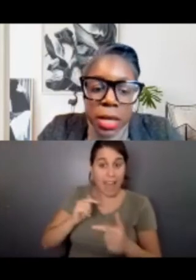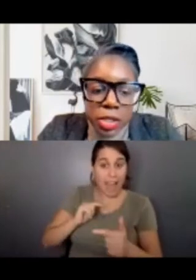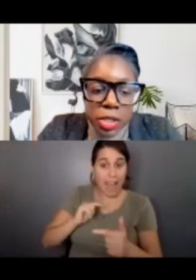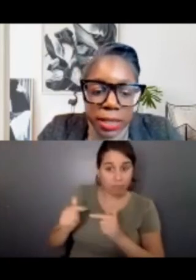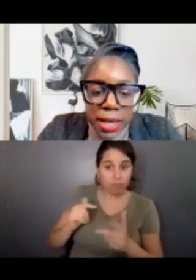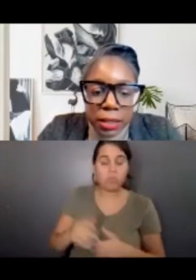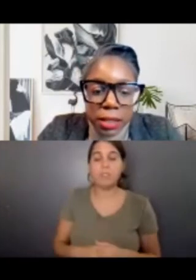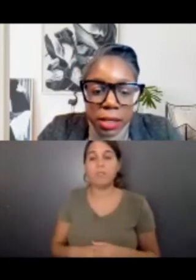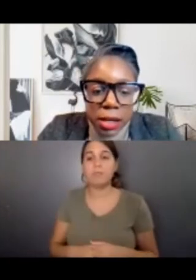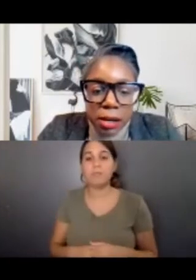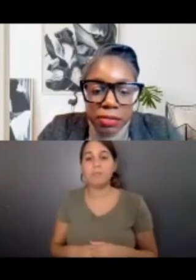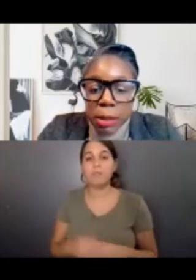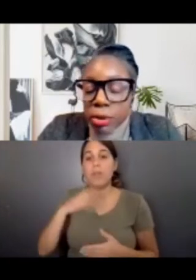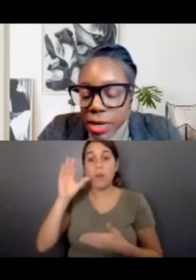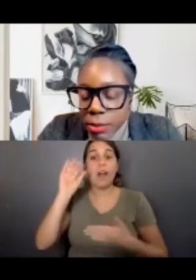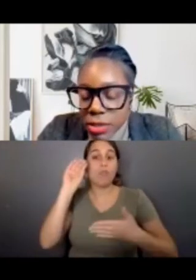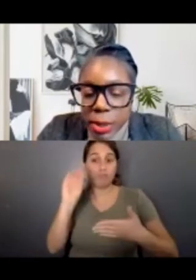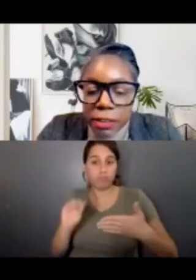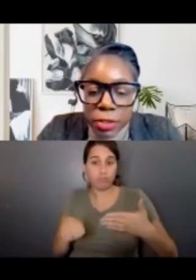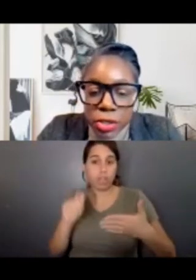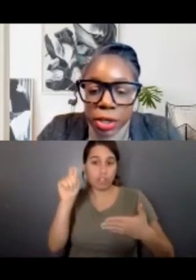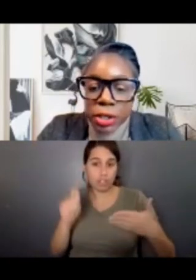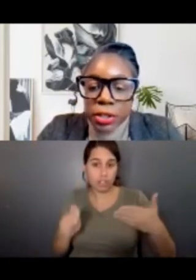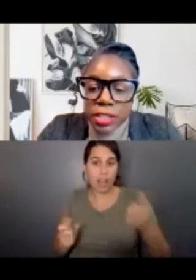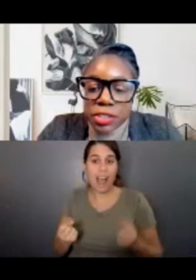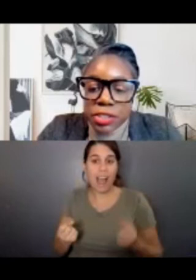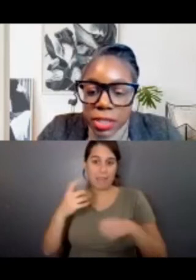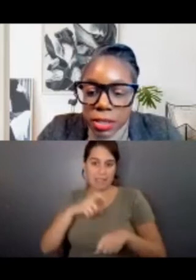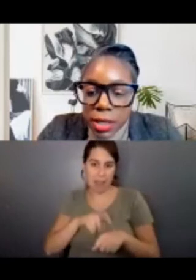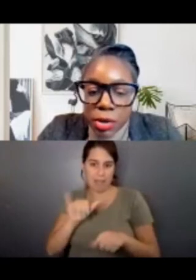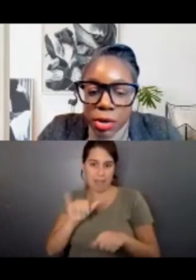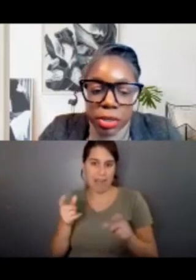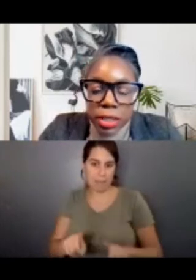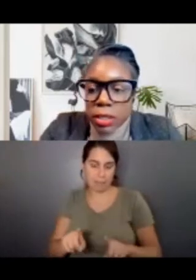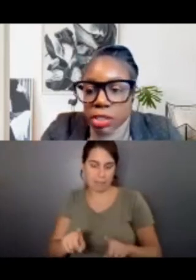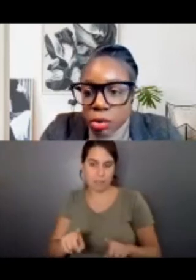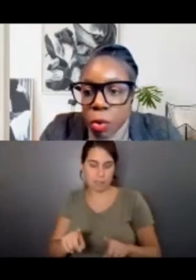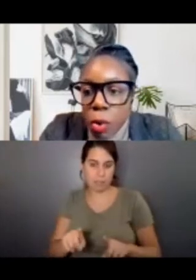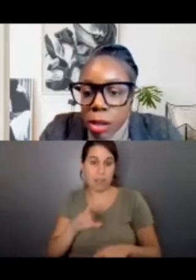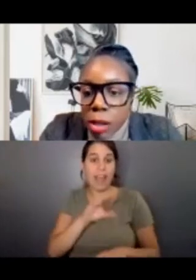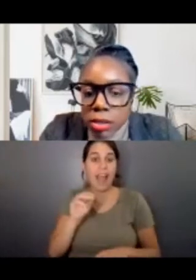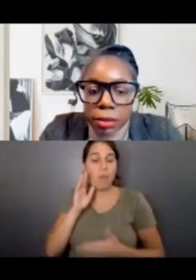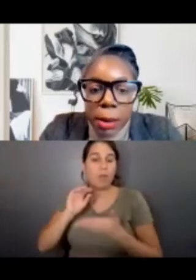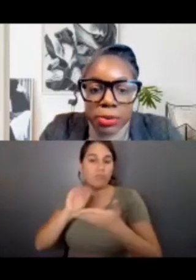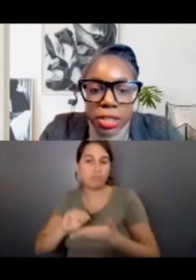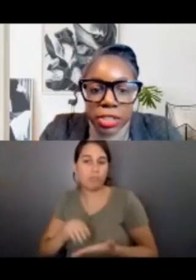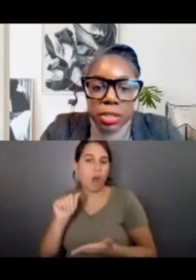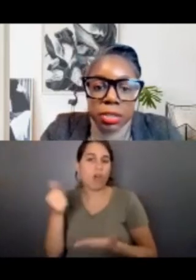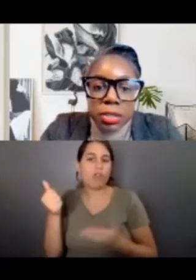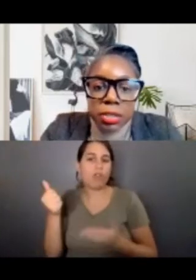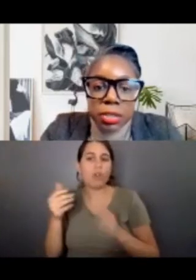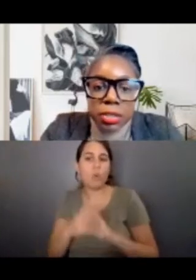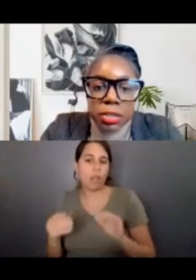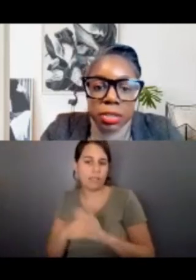And so we take a tally of the number of times these behaviors occurred in each visit and note any additional qualitative